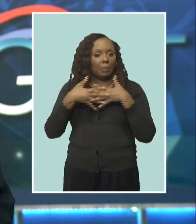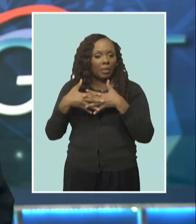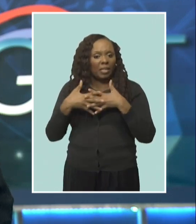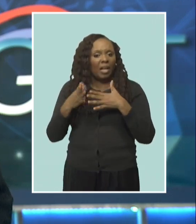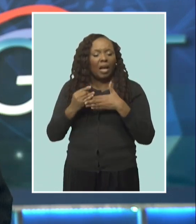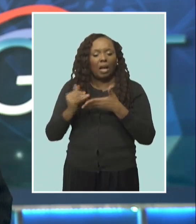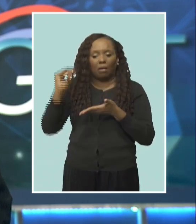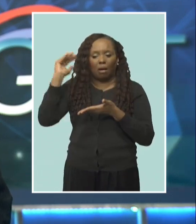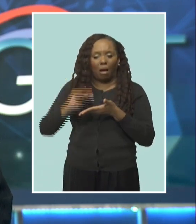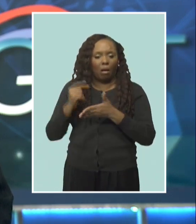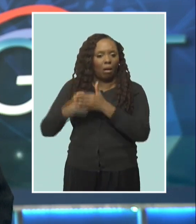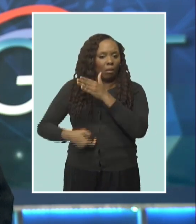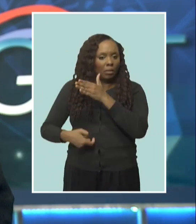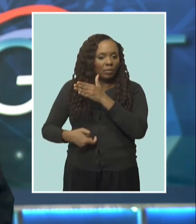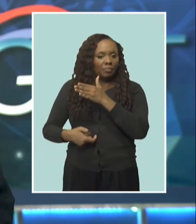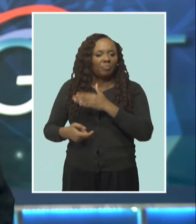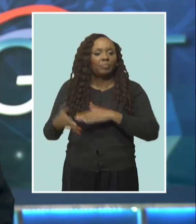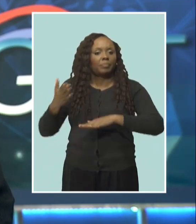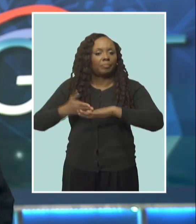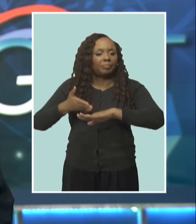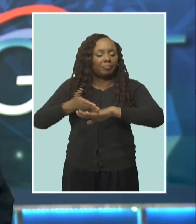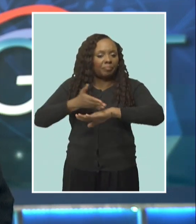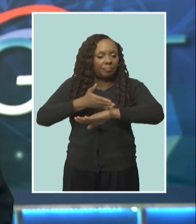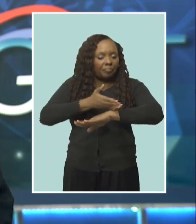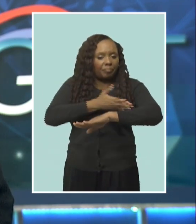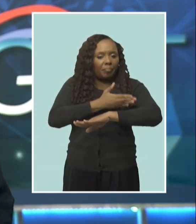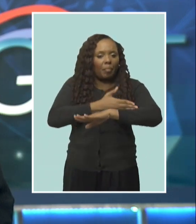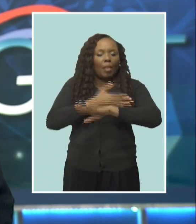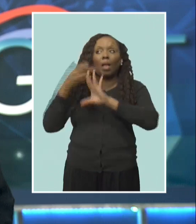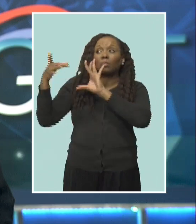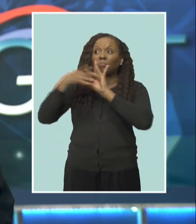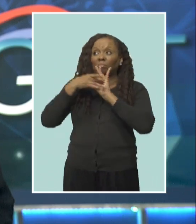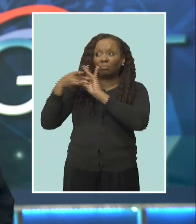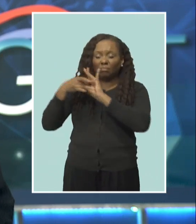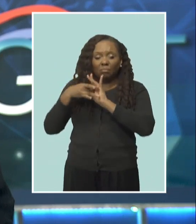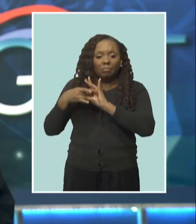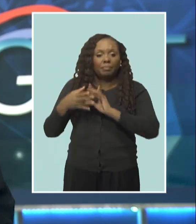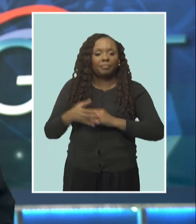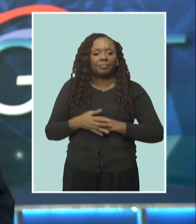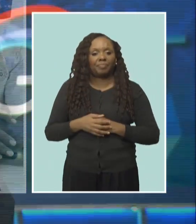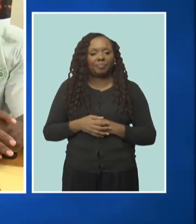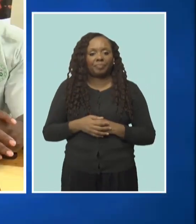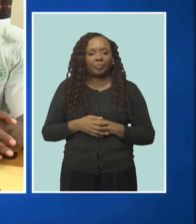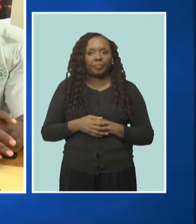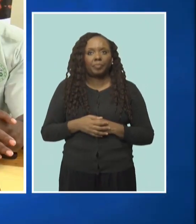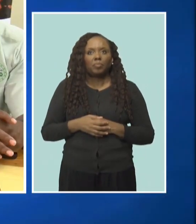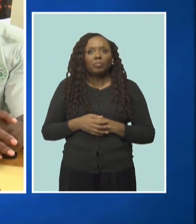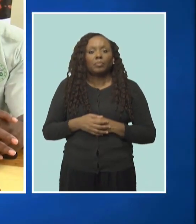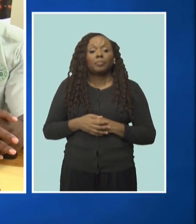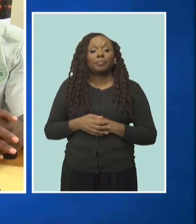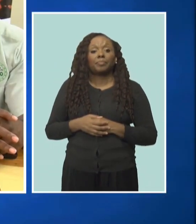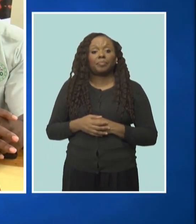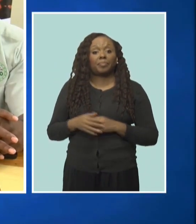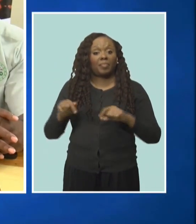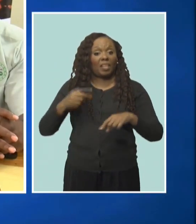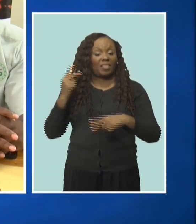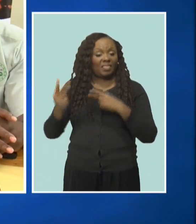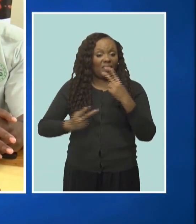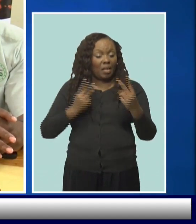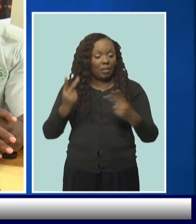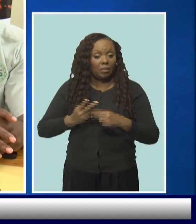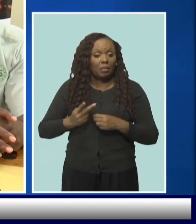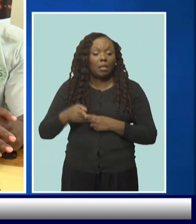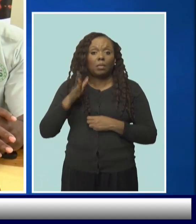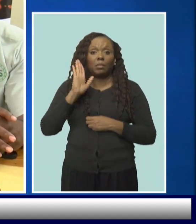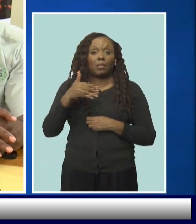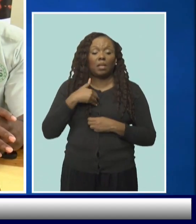fraction of the current cost as they enhance the South-South cooperation. In this visit, one of the meetings we're going to be having